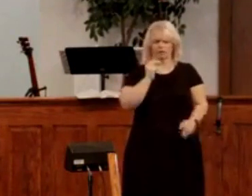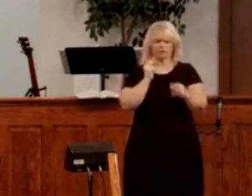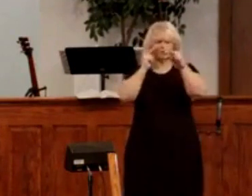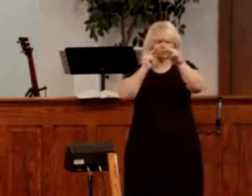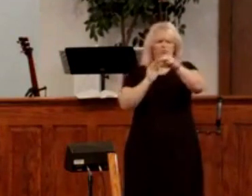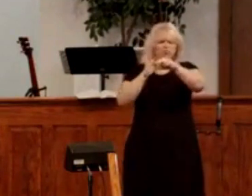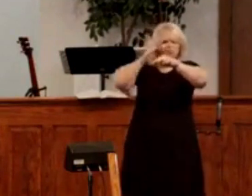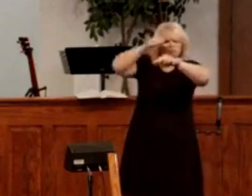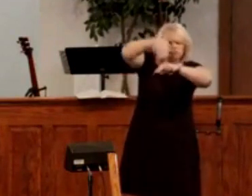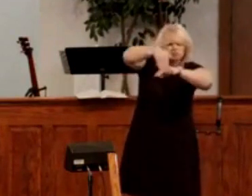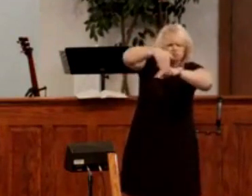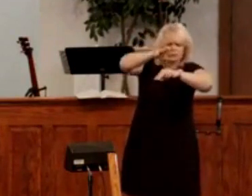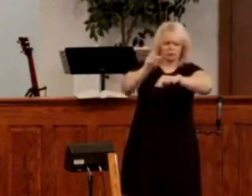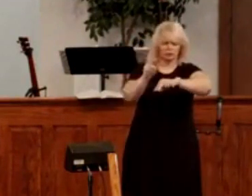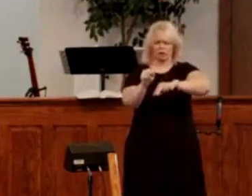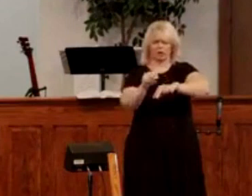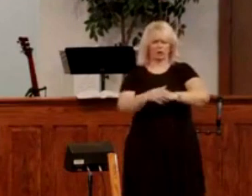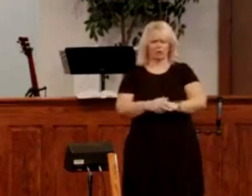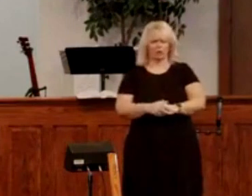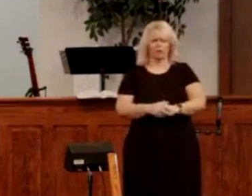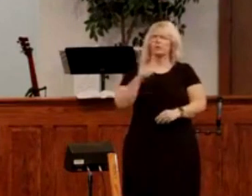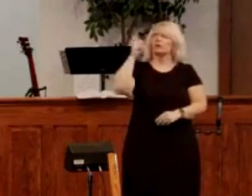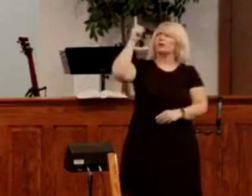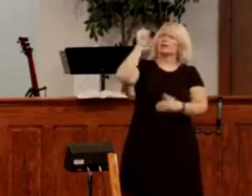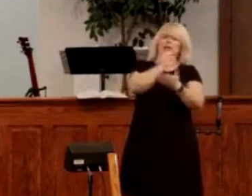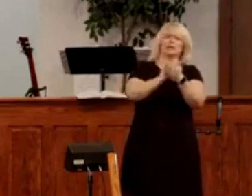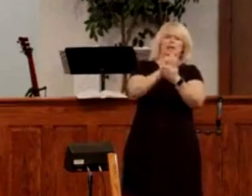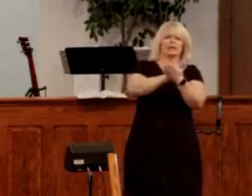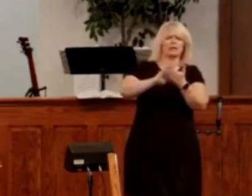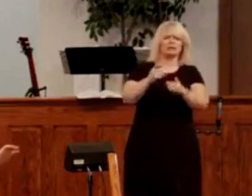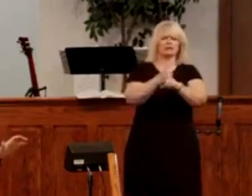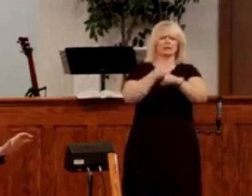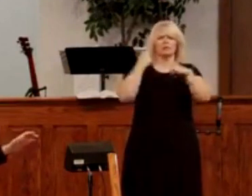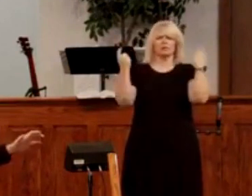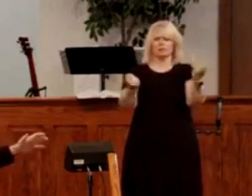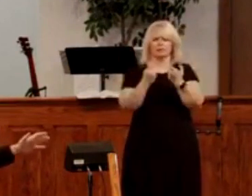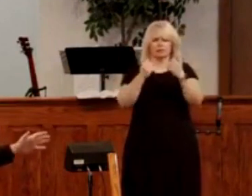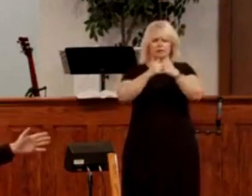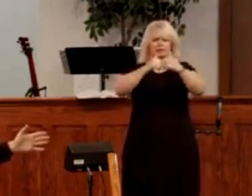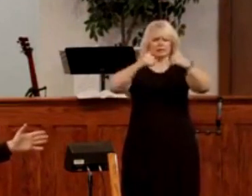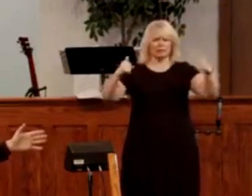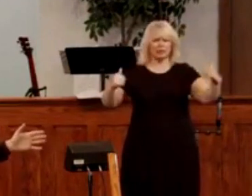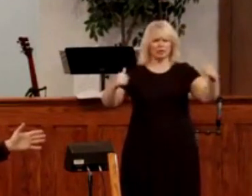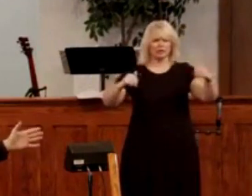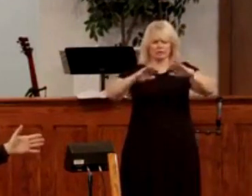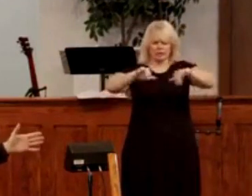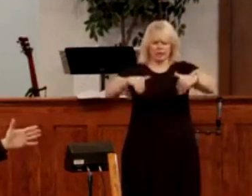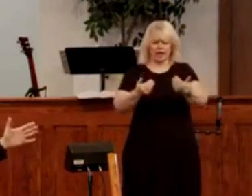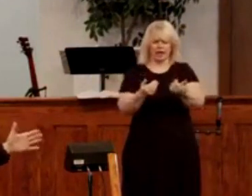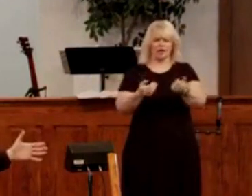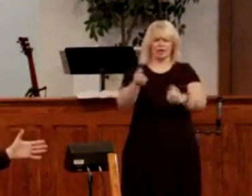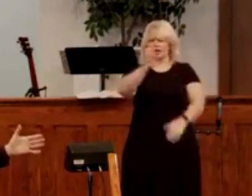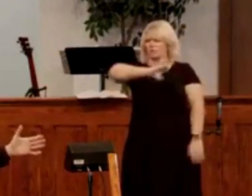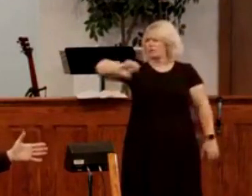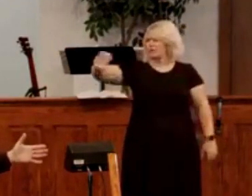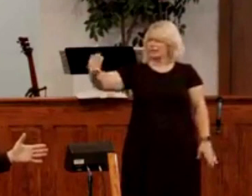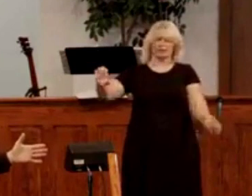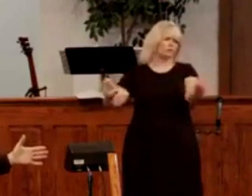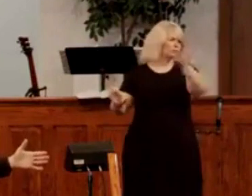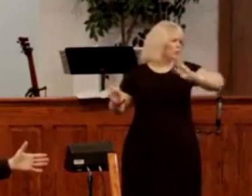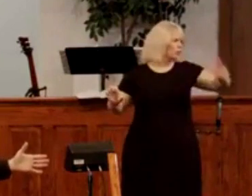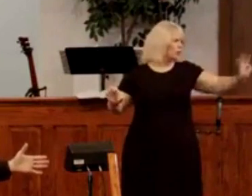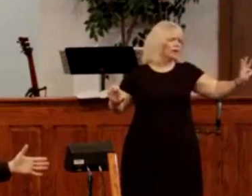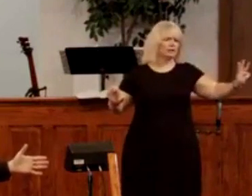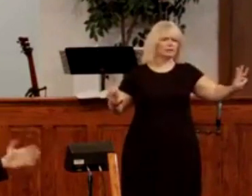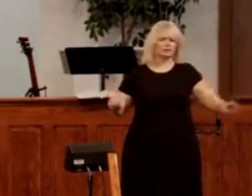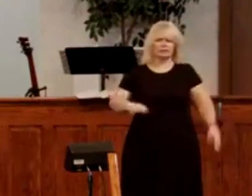say, we'll let that pass. He cleanses us from them. And he separates us how far? As far as the east is from the west.